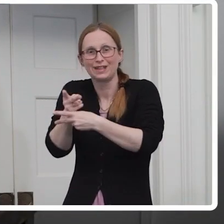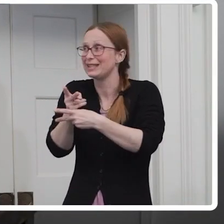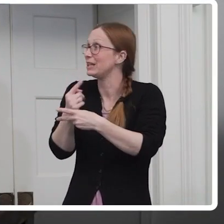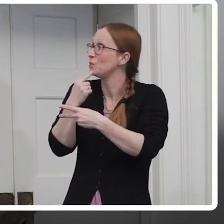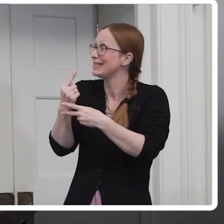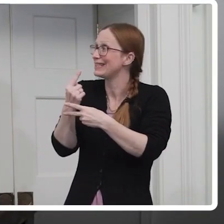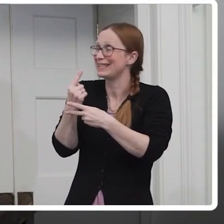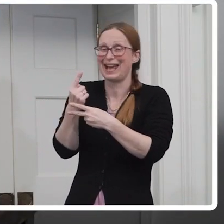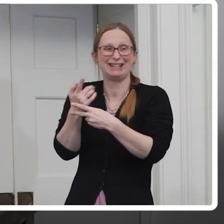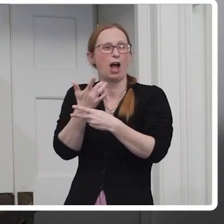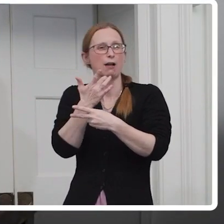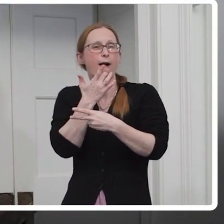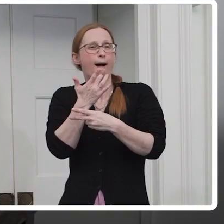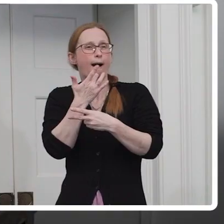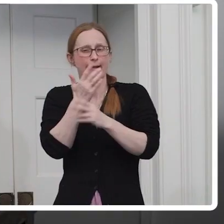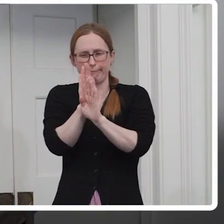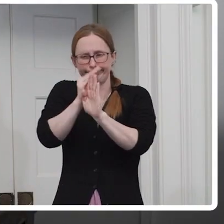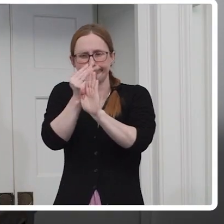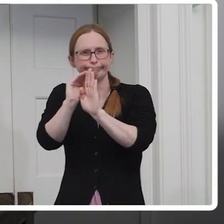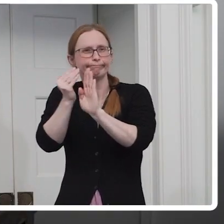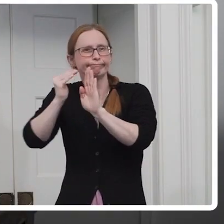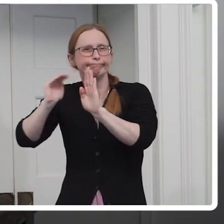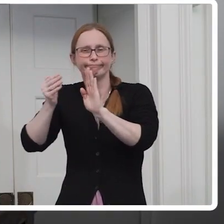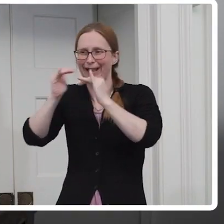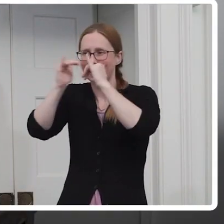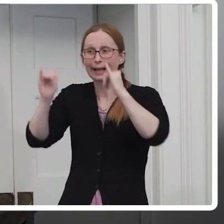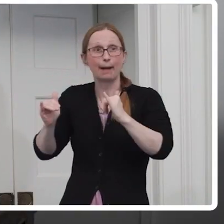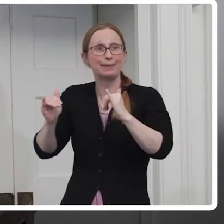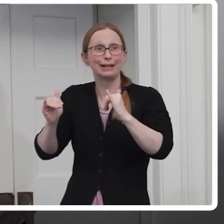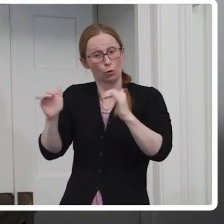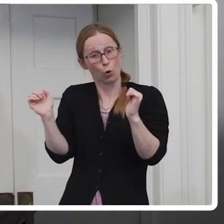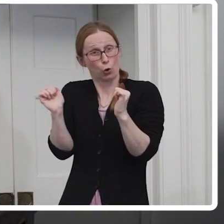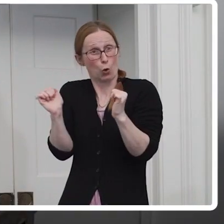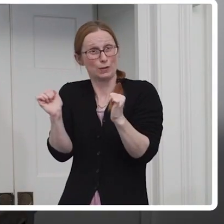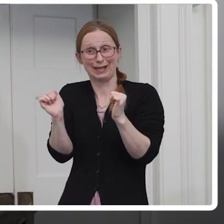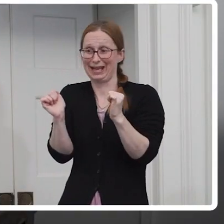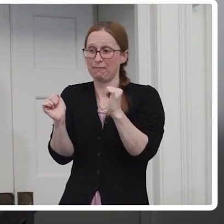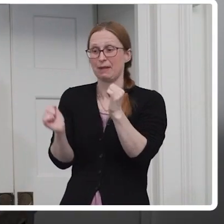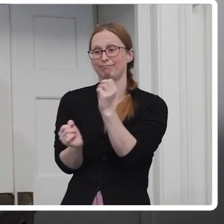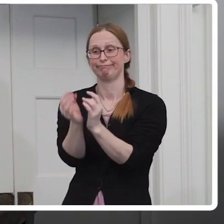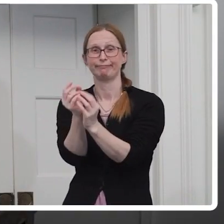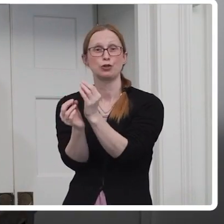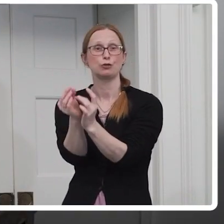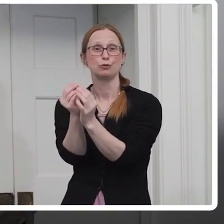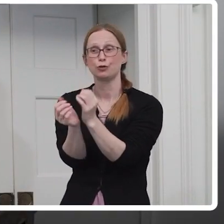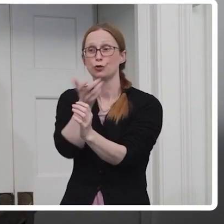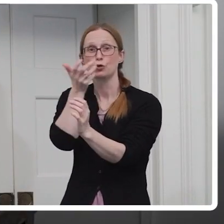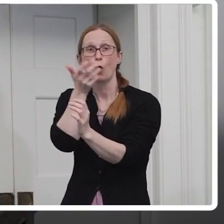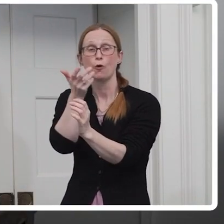Allen describe her corrugated iron cabin as cosy and heated by a paraffin